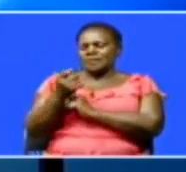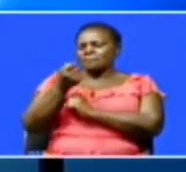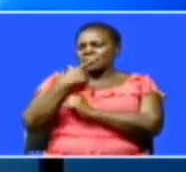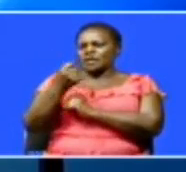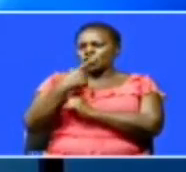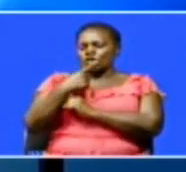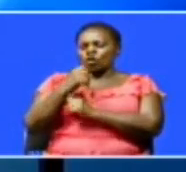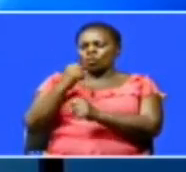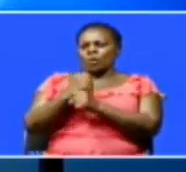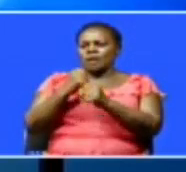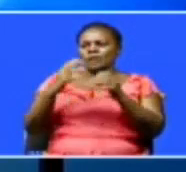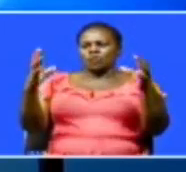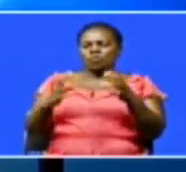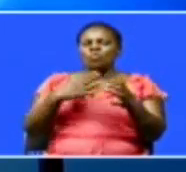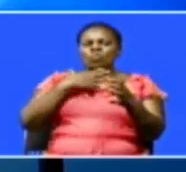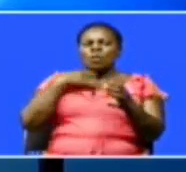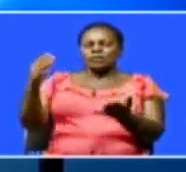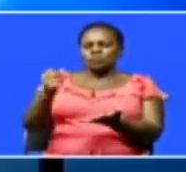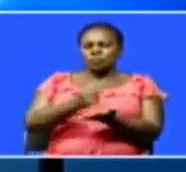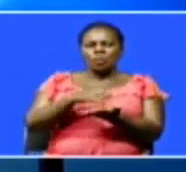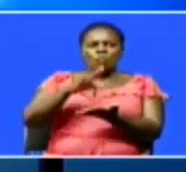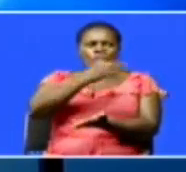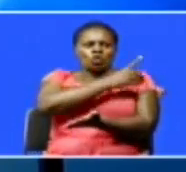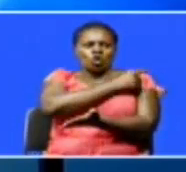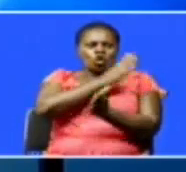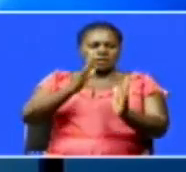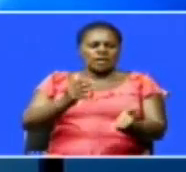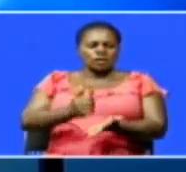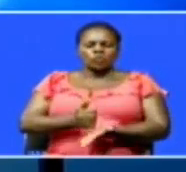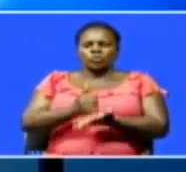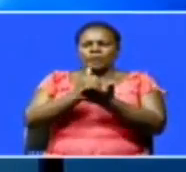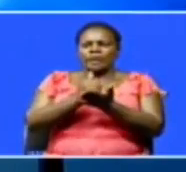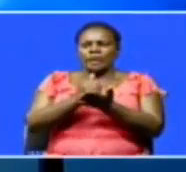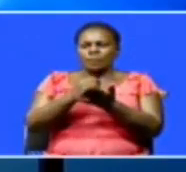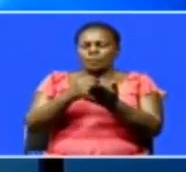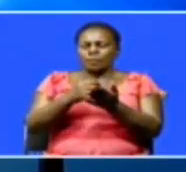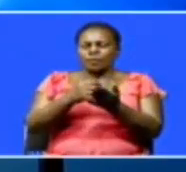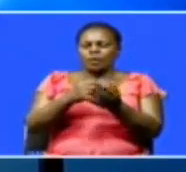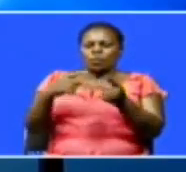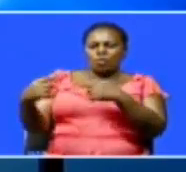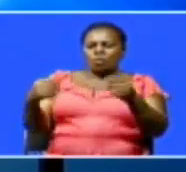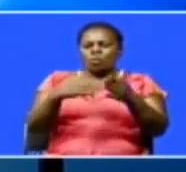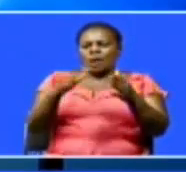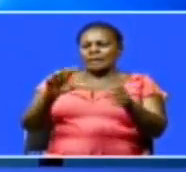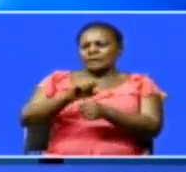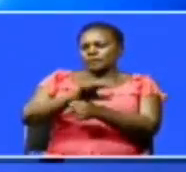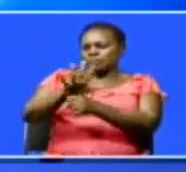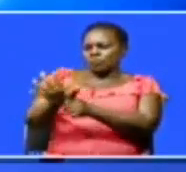Medical practitioners are pushing for the employment of more doctors to help in the fight against coronavirus. Shadrach Miti